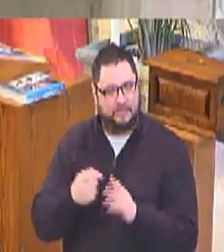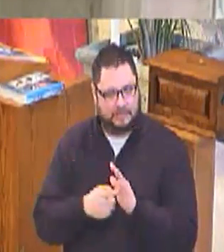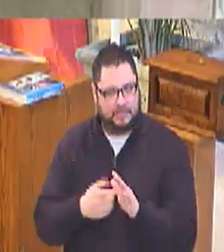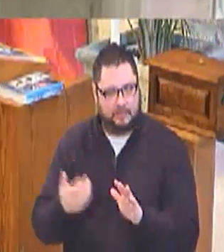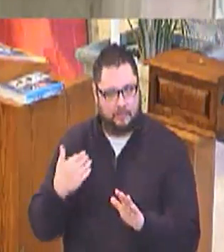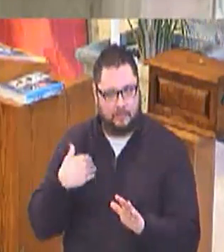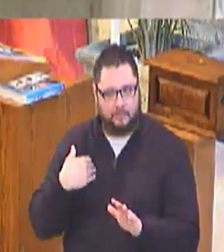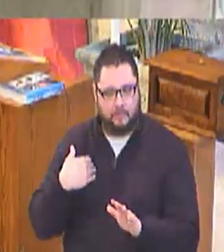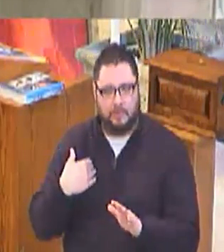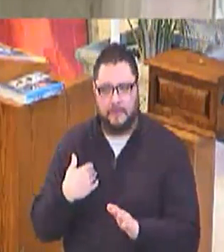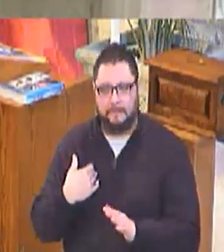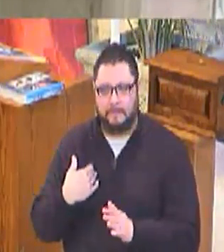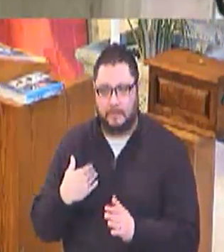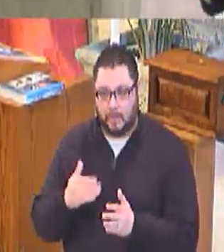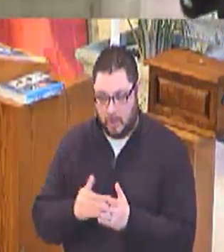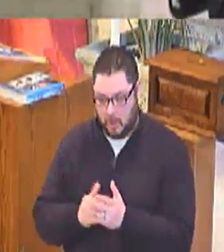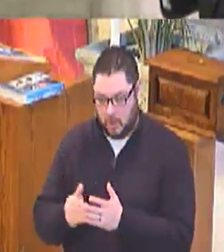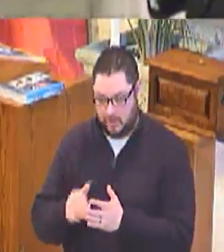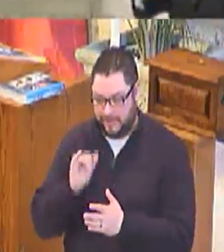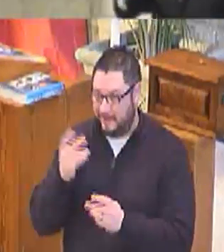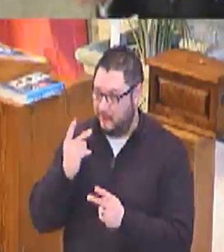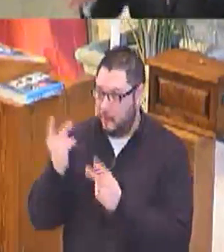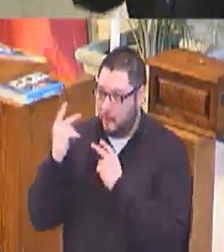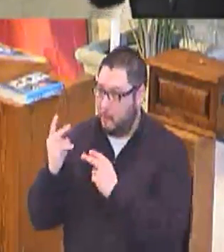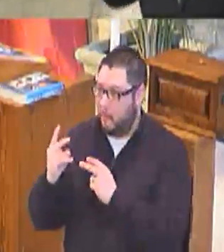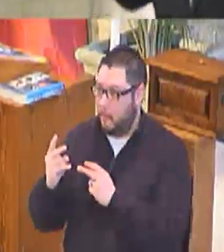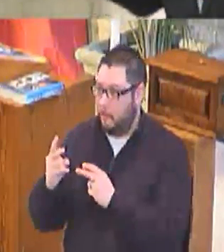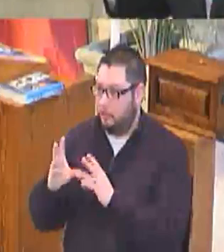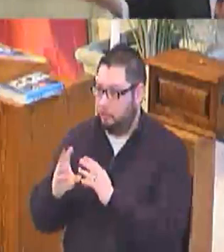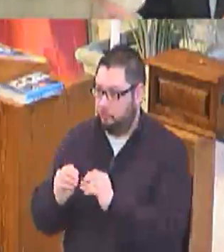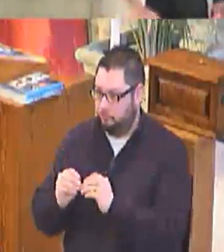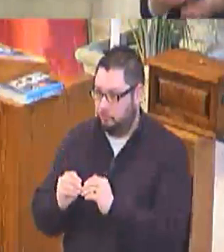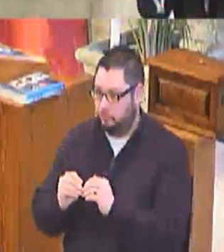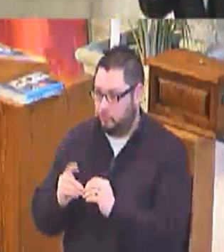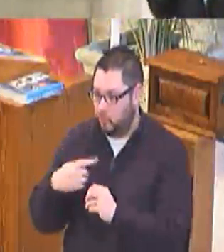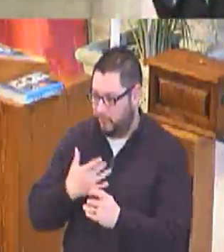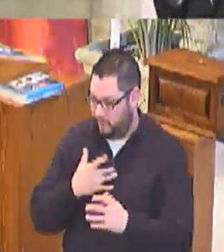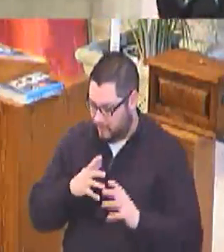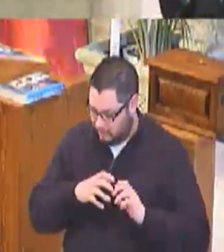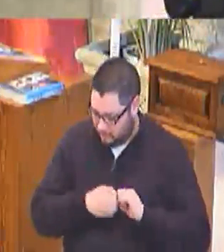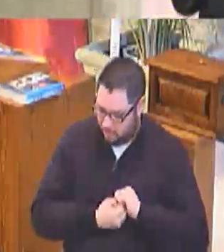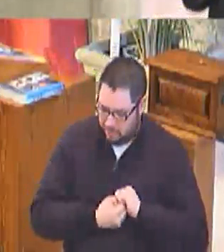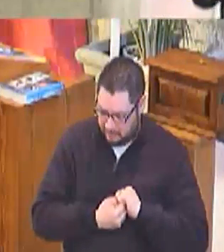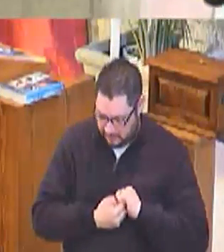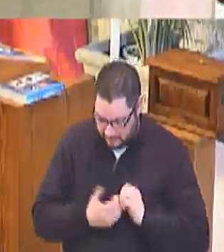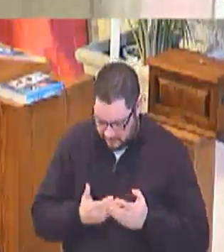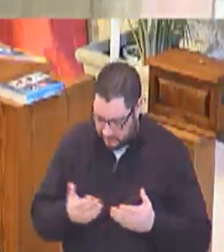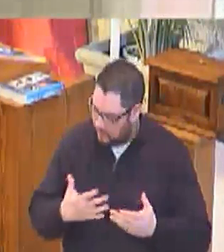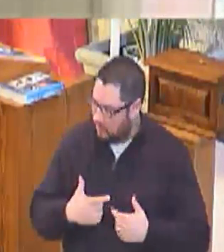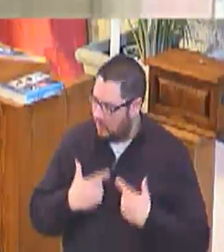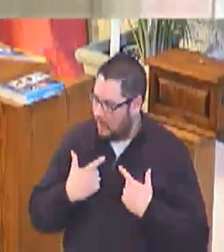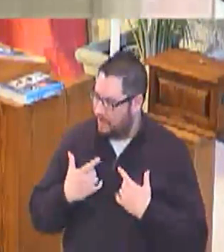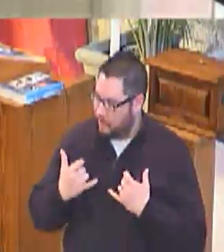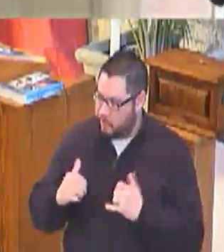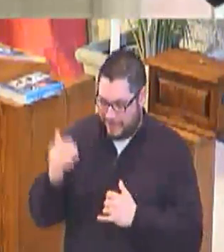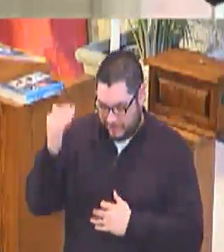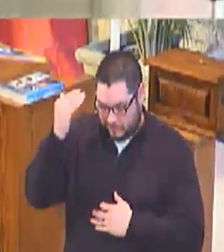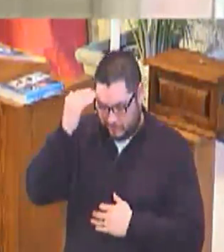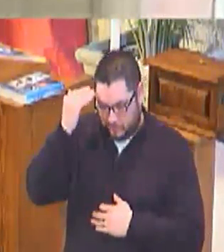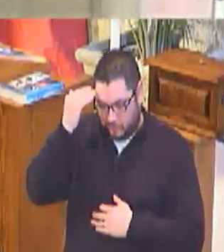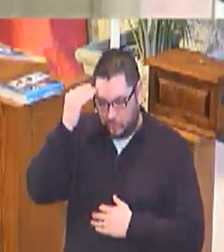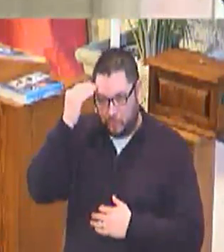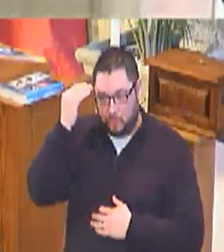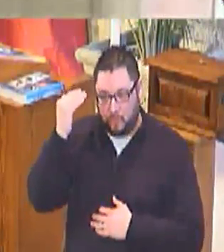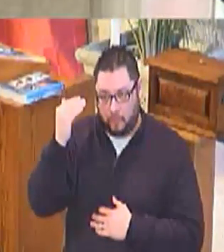share it again, that often, even in a memorial service, when we are experiencing grief and all of these things in our life, we still know